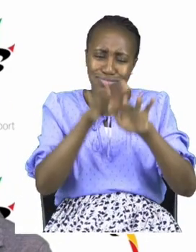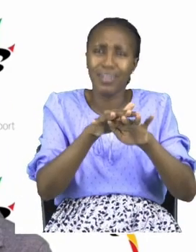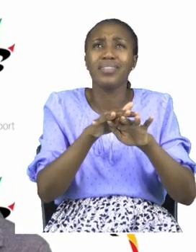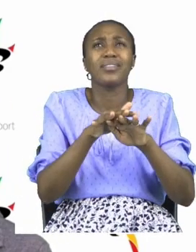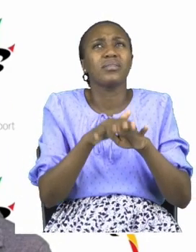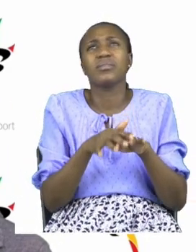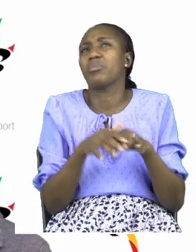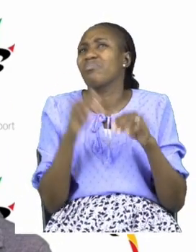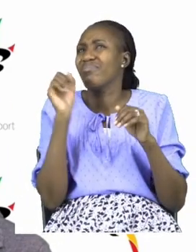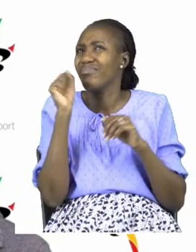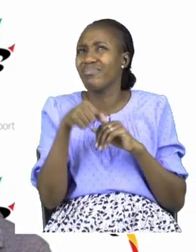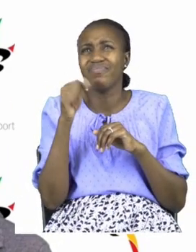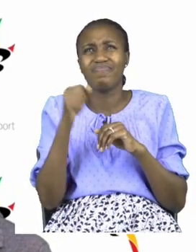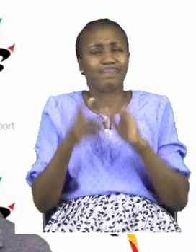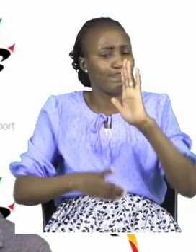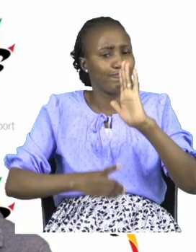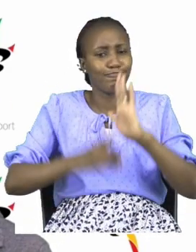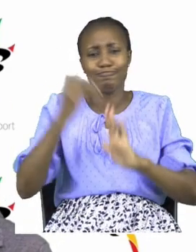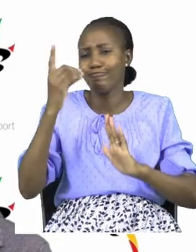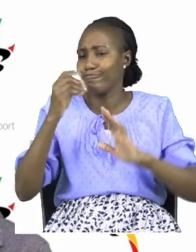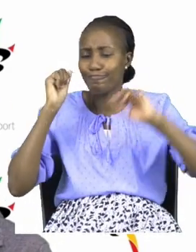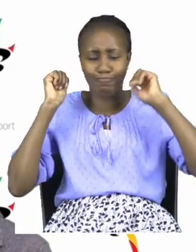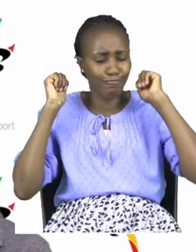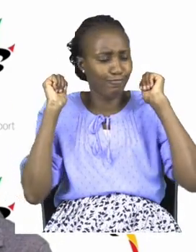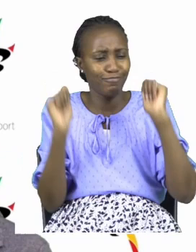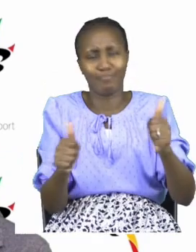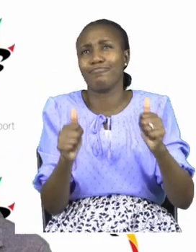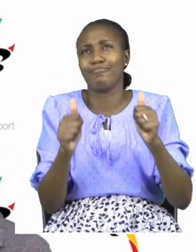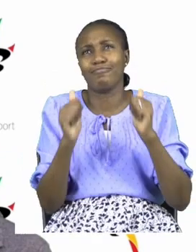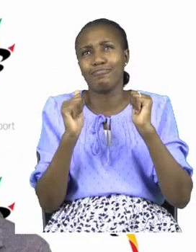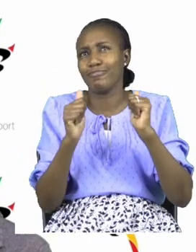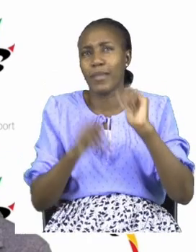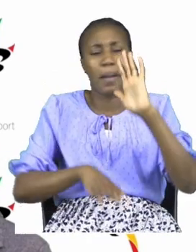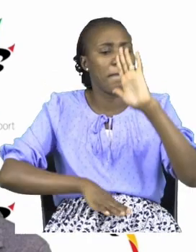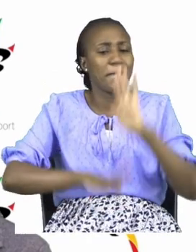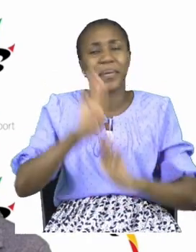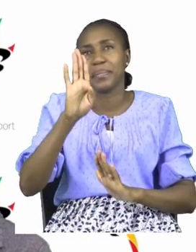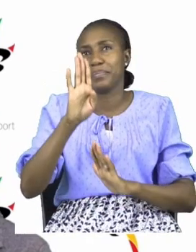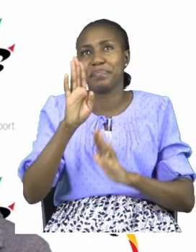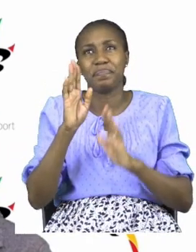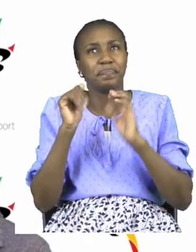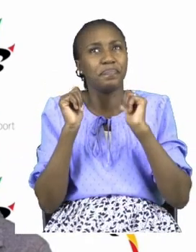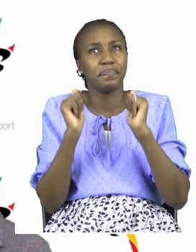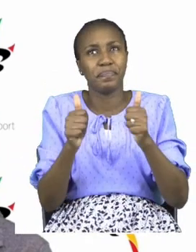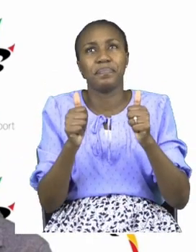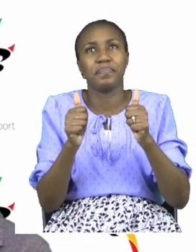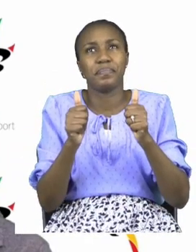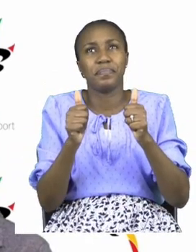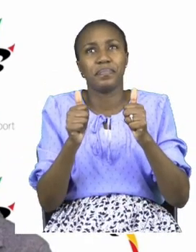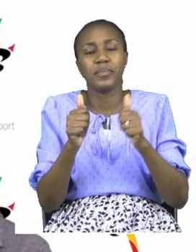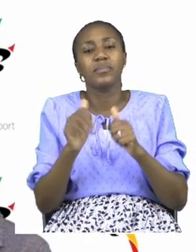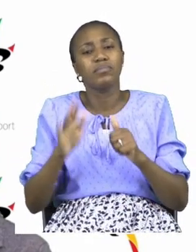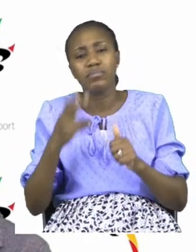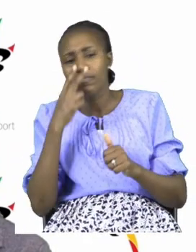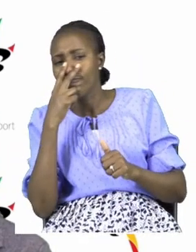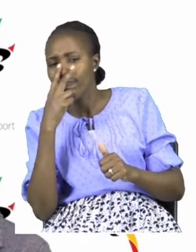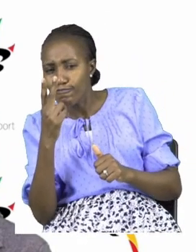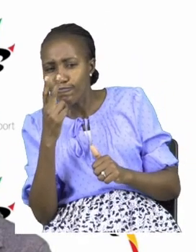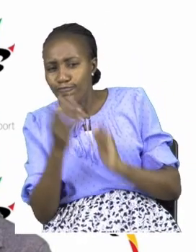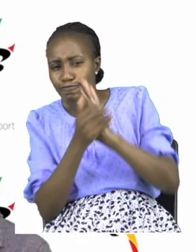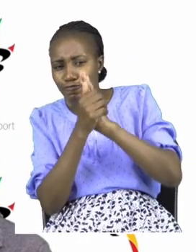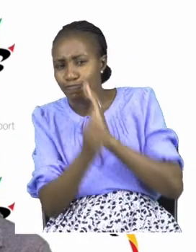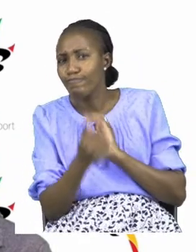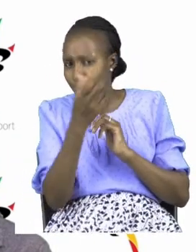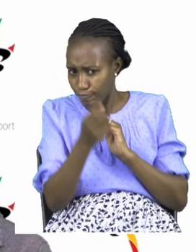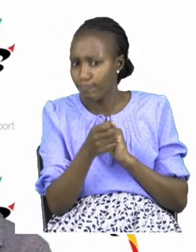we it's development from the grassroots to an identified talent. Then